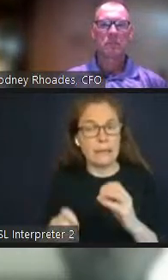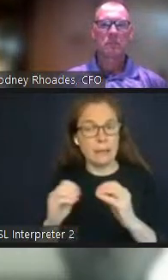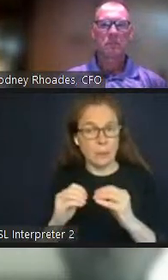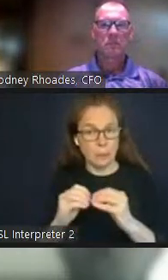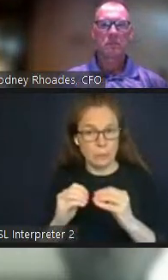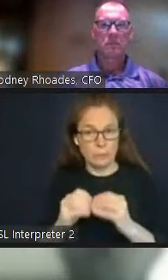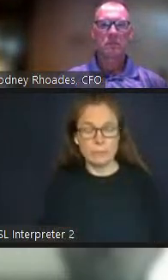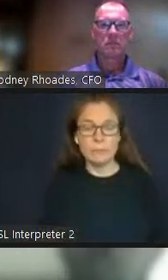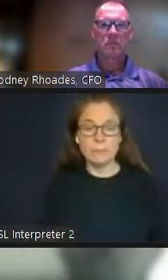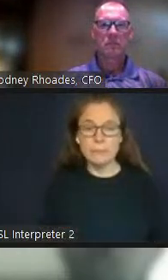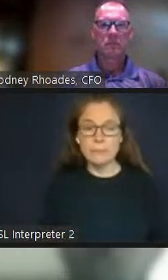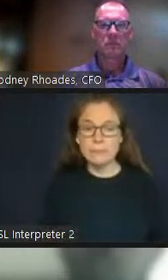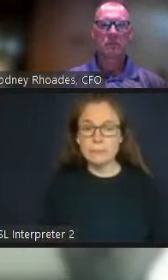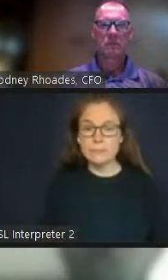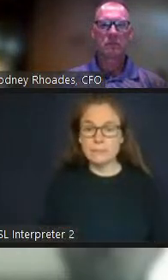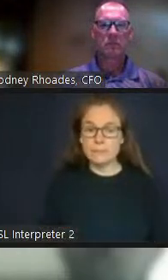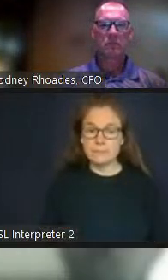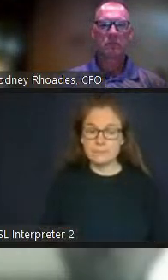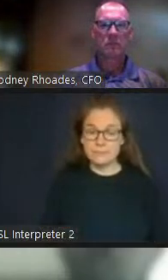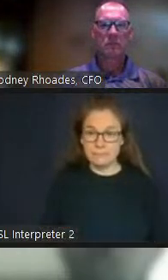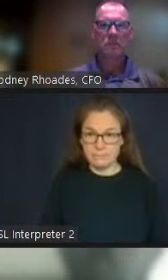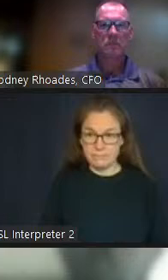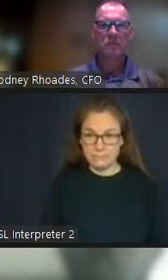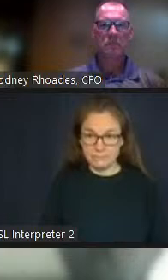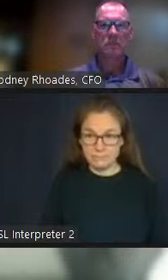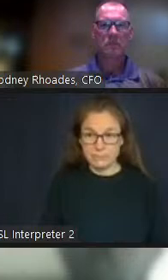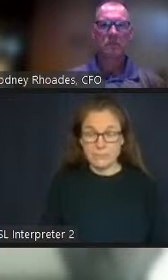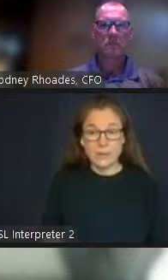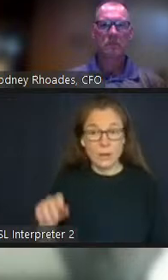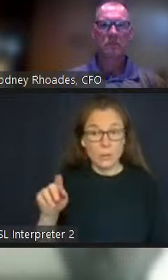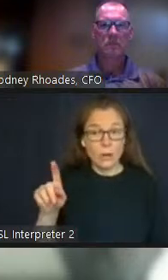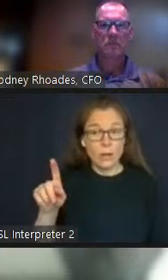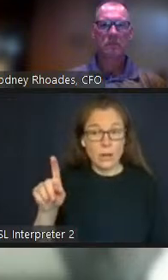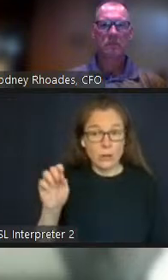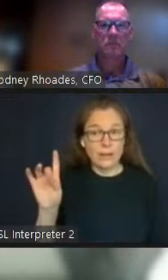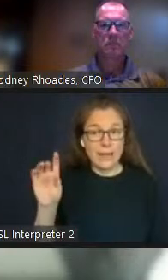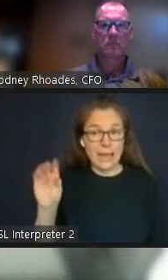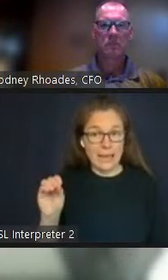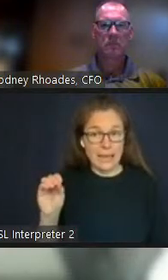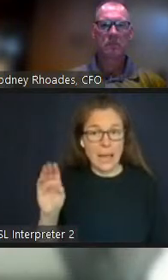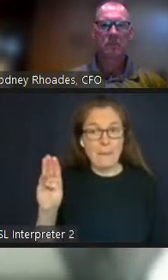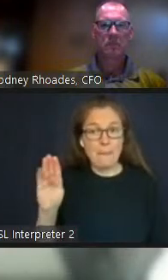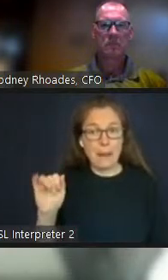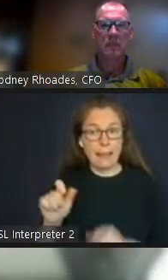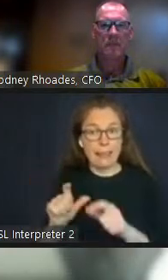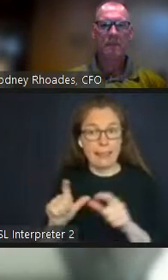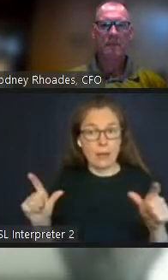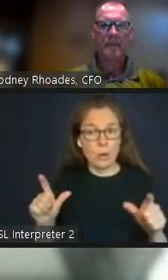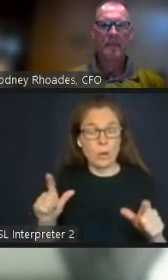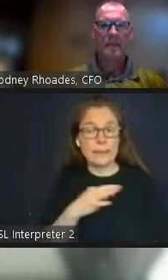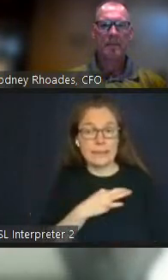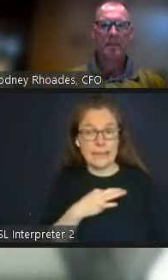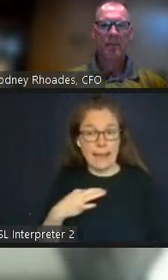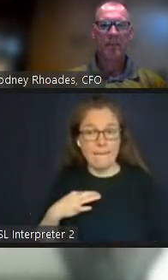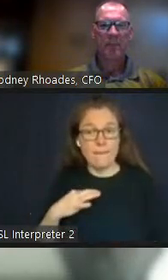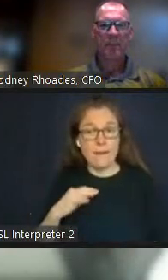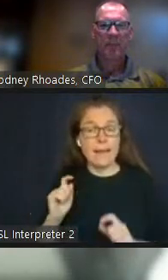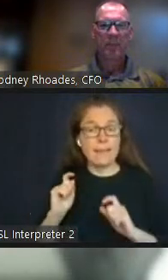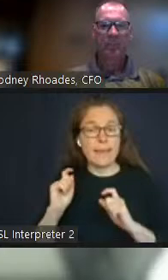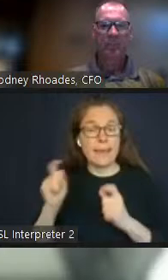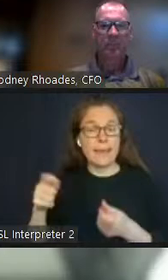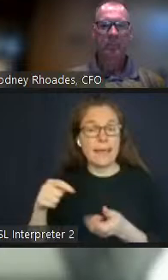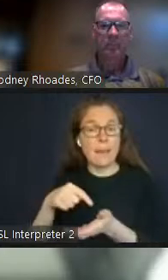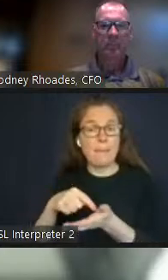Additionally, more than 180 bilingual Washington County staff receive a bilingual pay